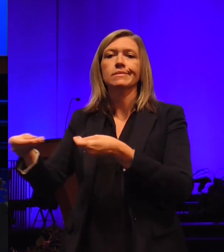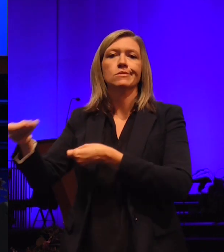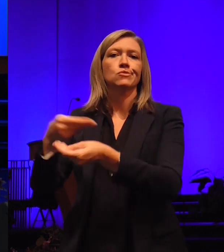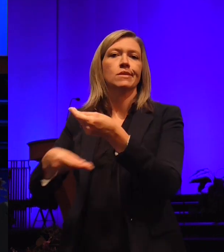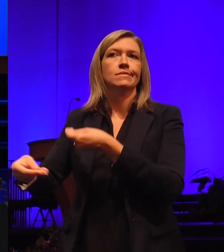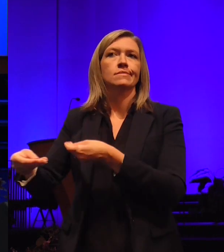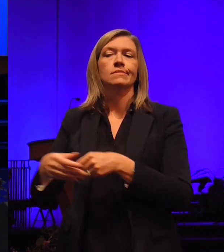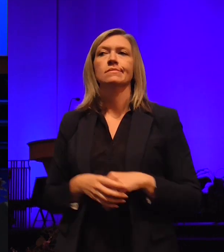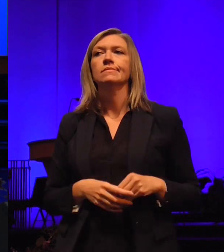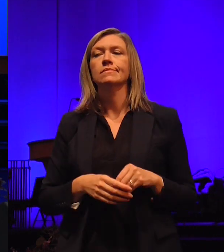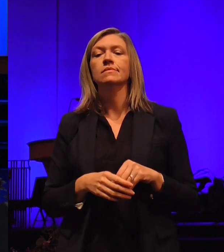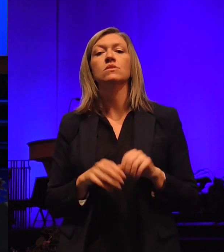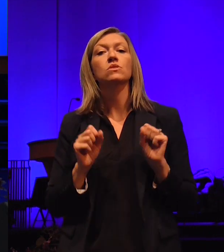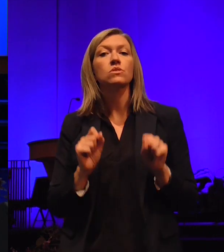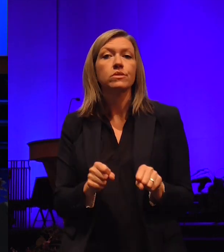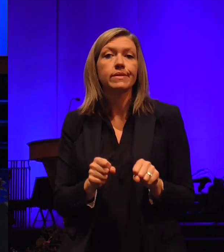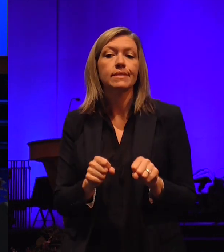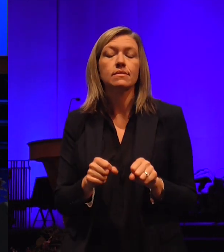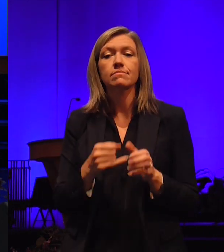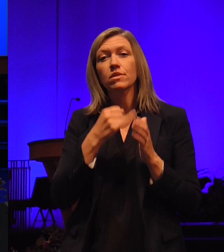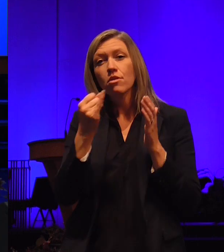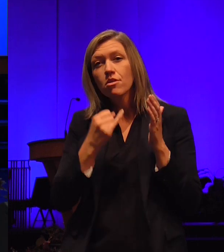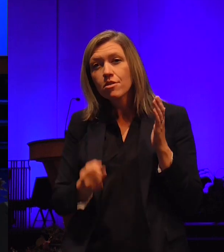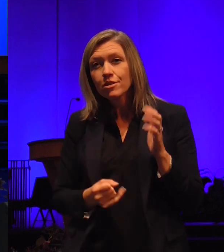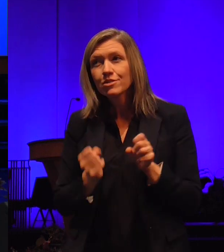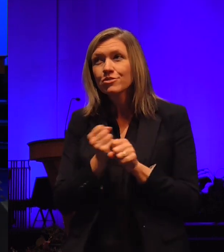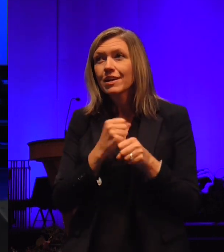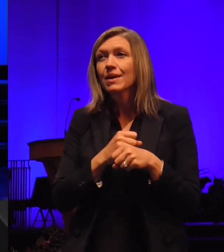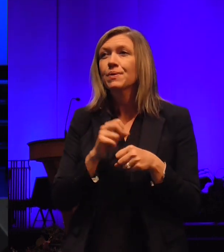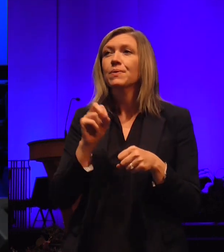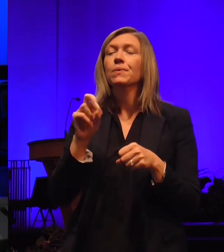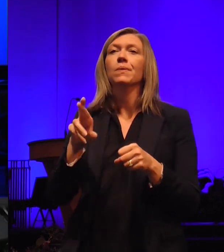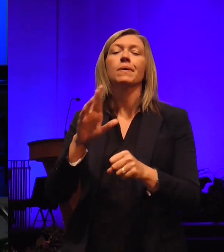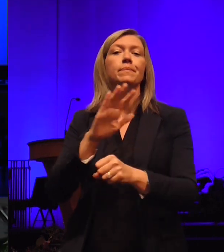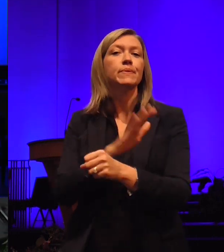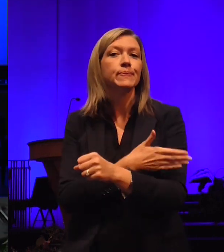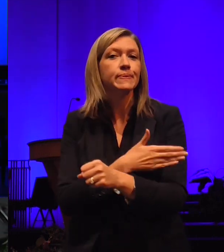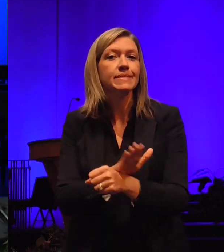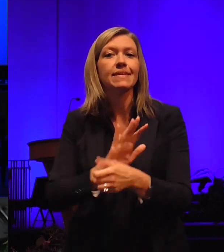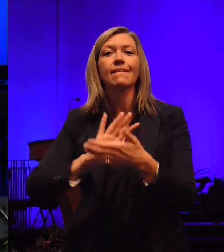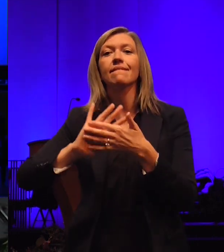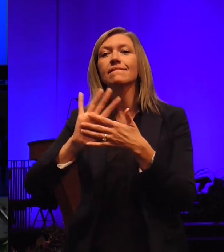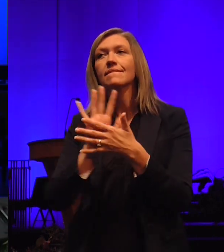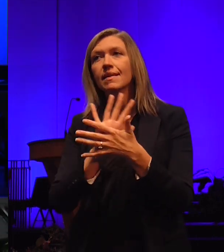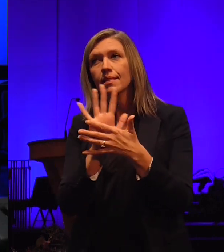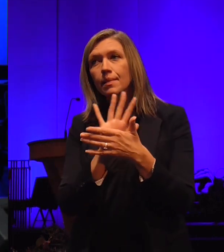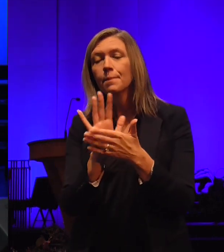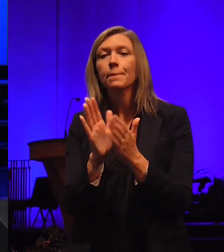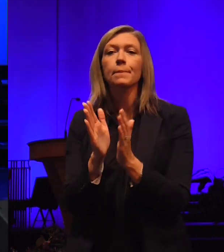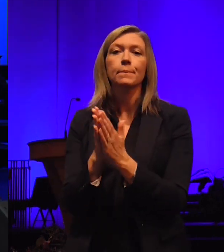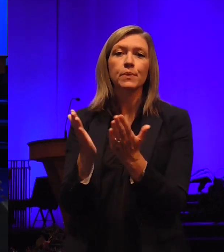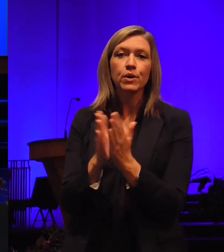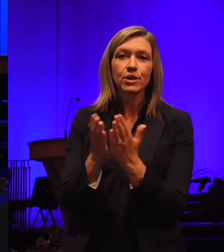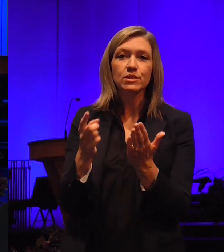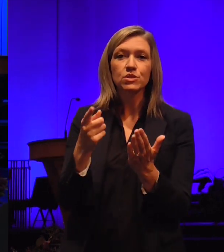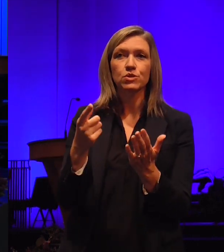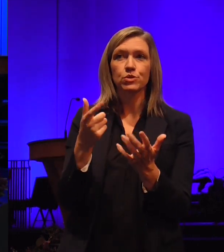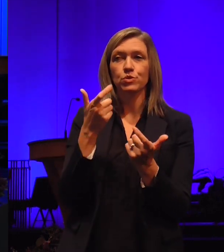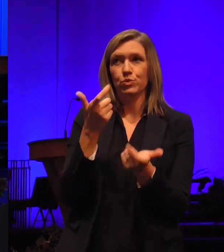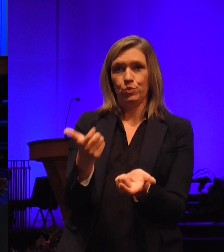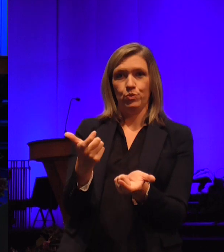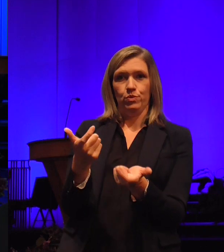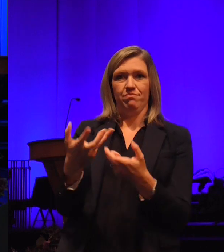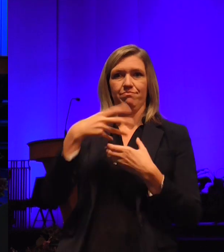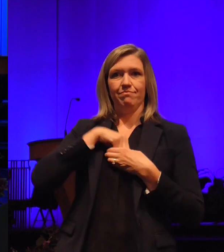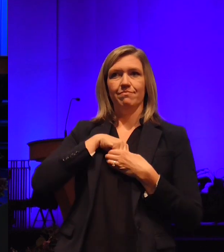It could be creating that art or making sure the music and the films and the books that you take in feed